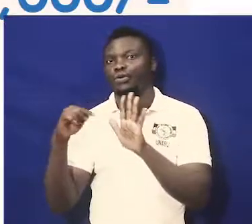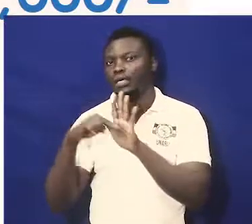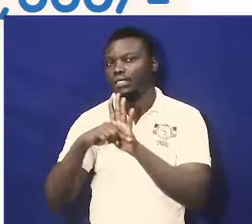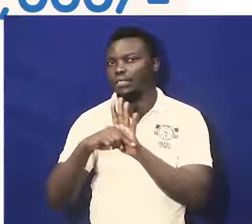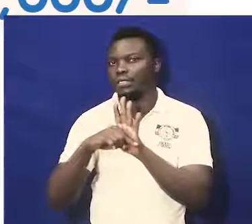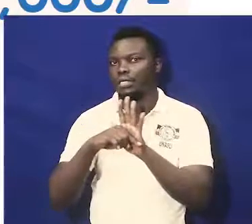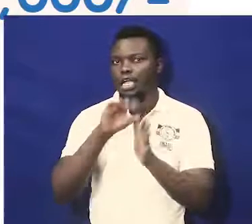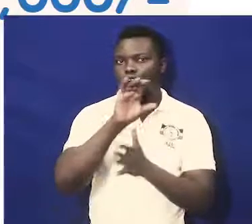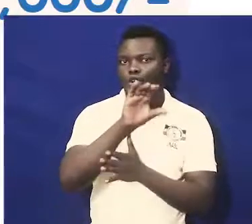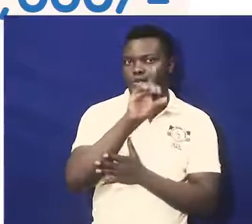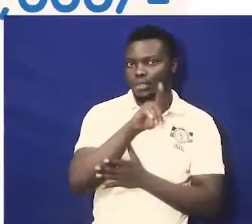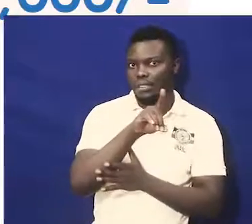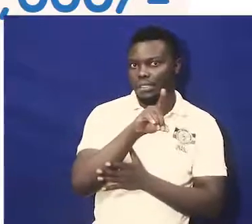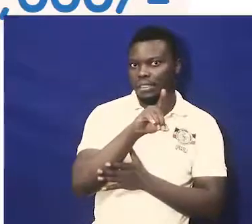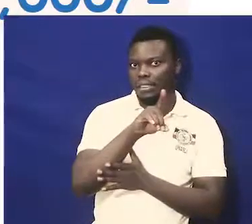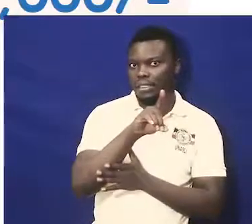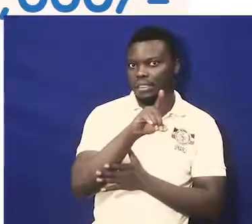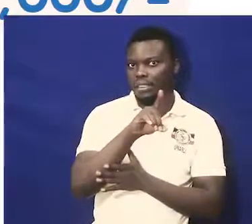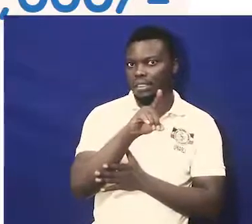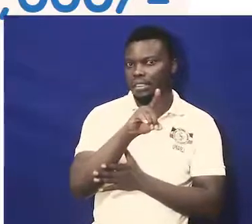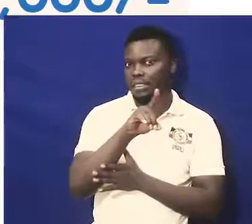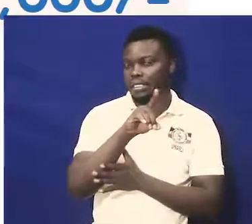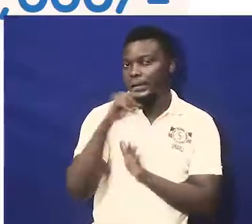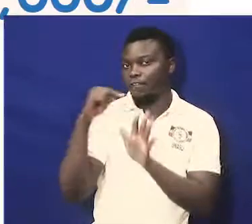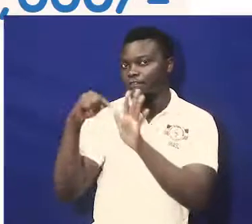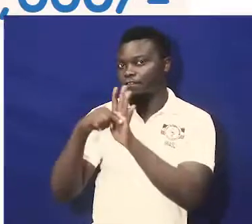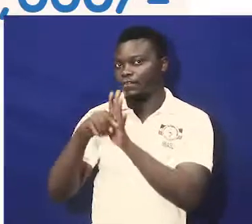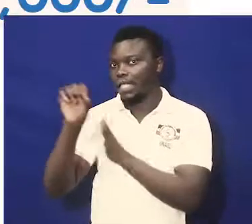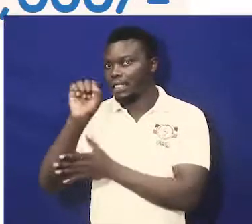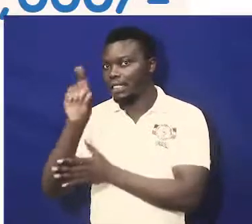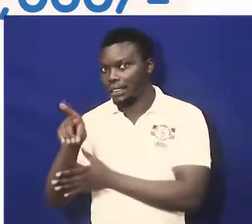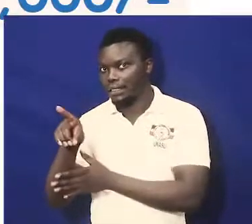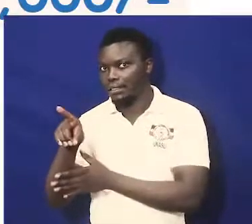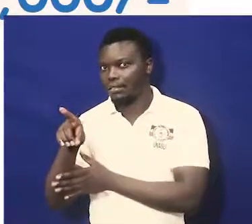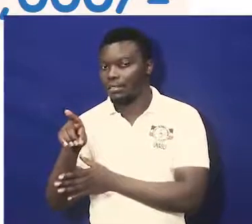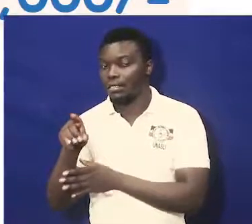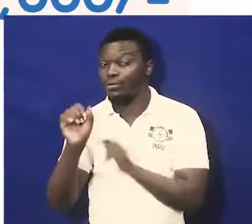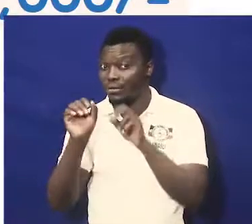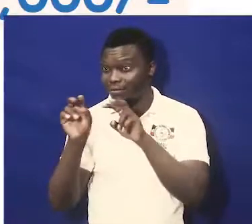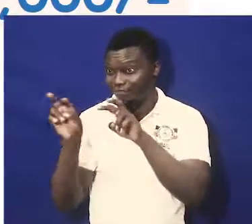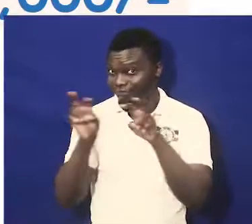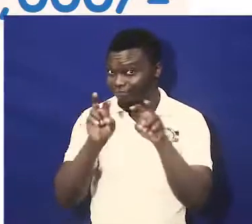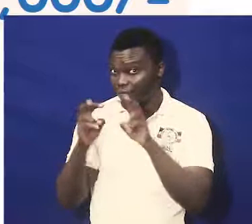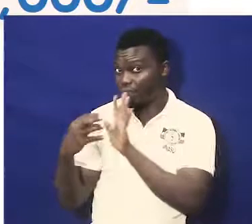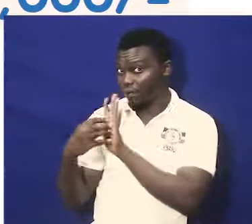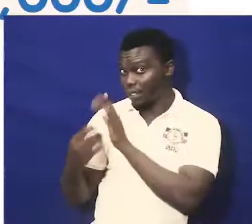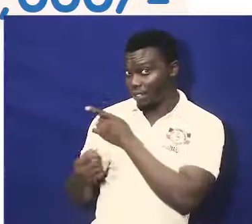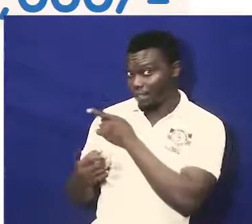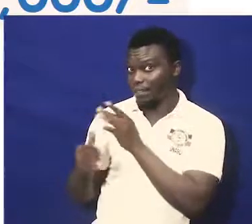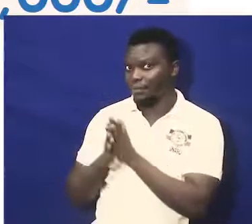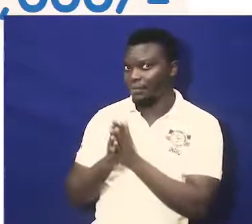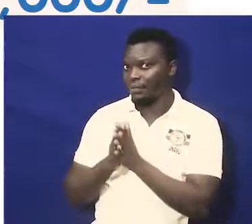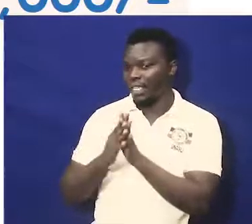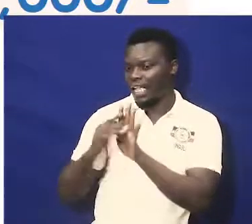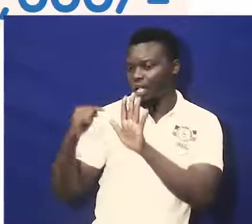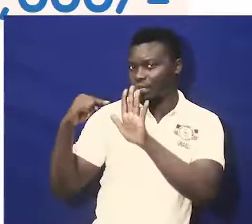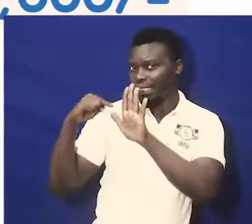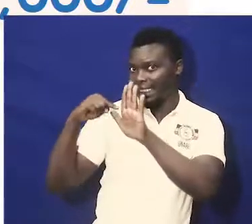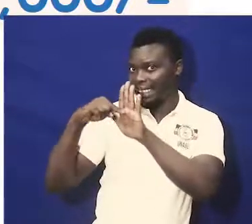cost price from selling price. Please mark the language. It is